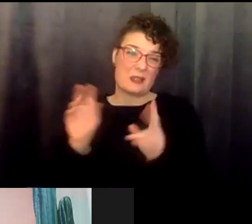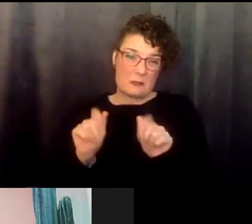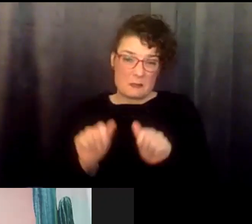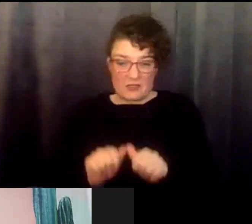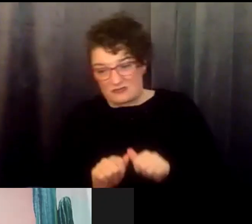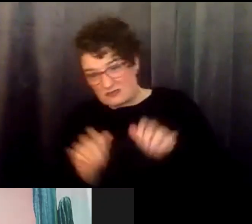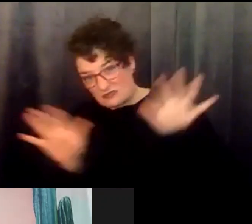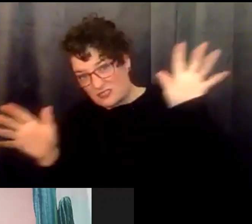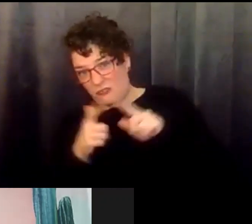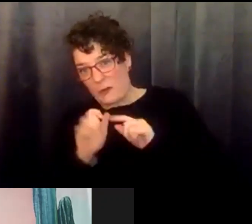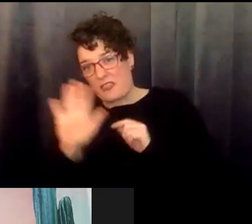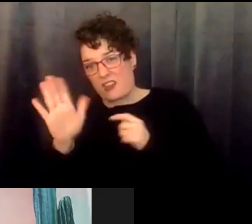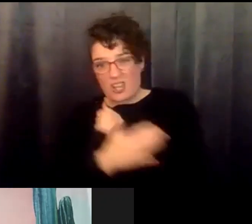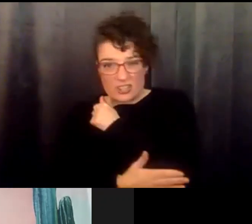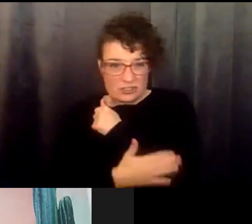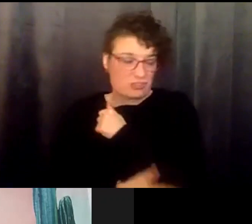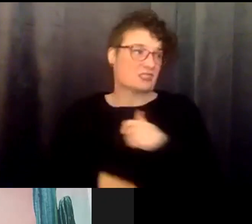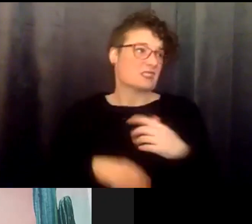war,